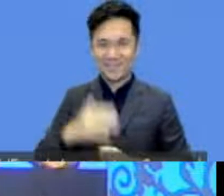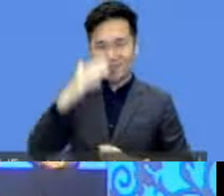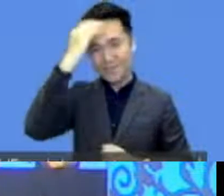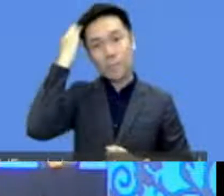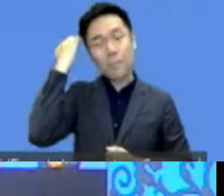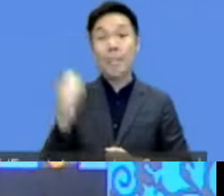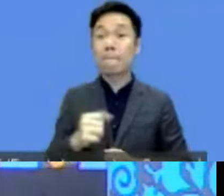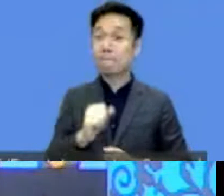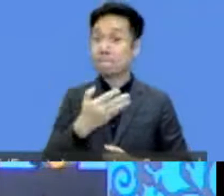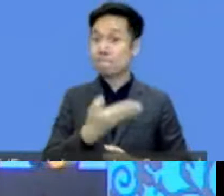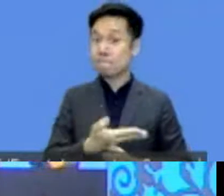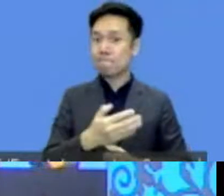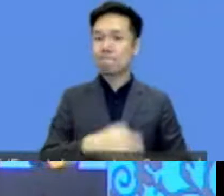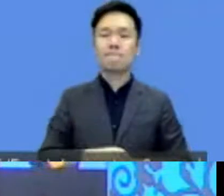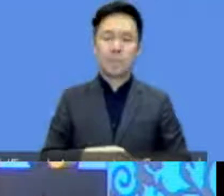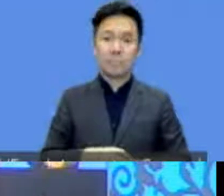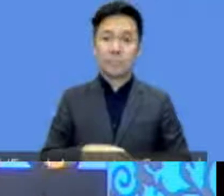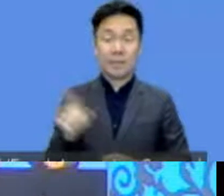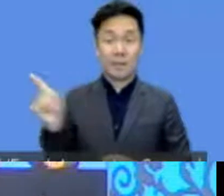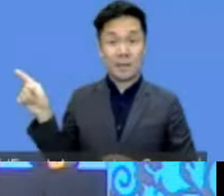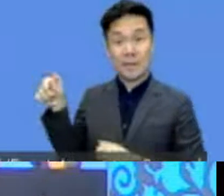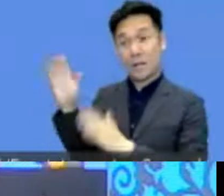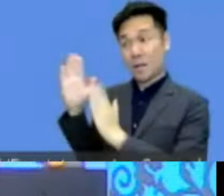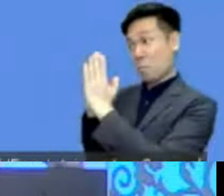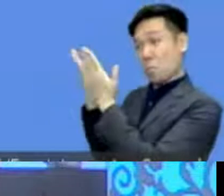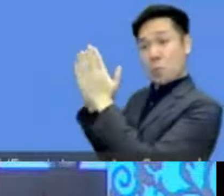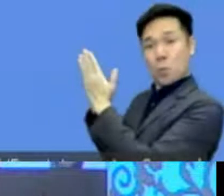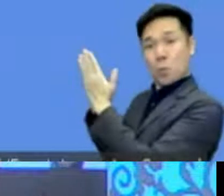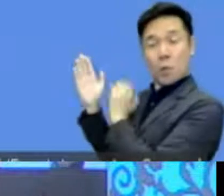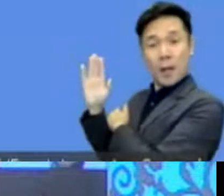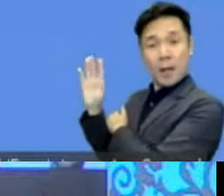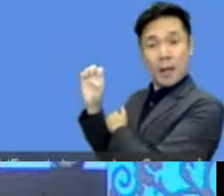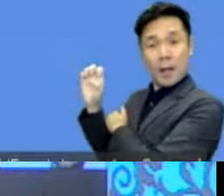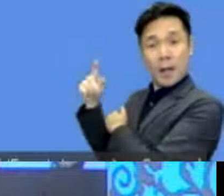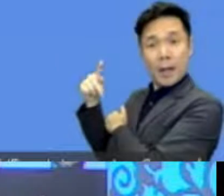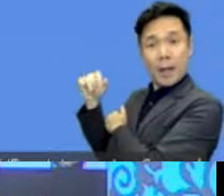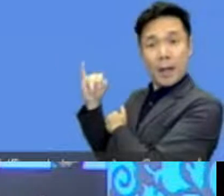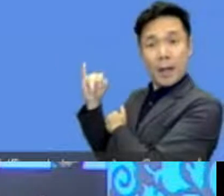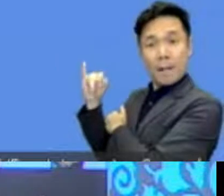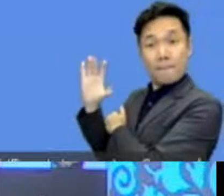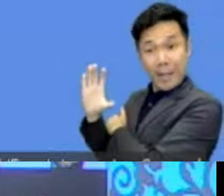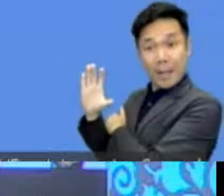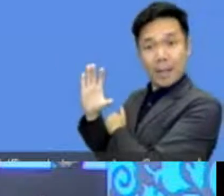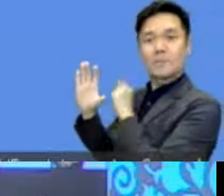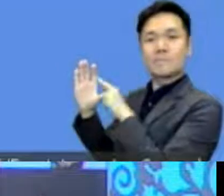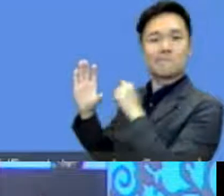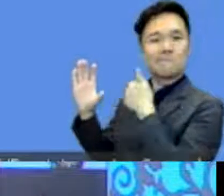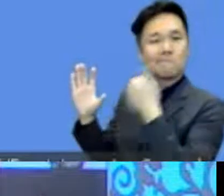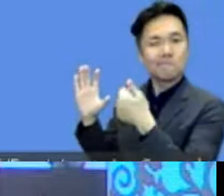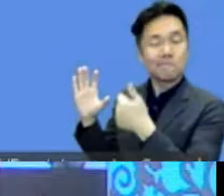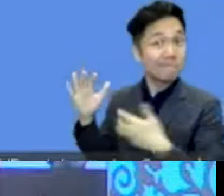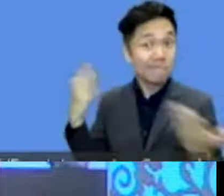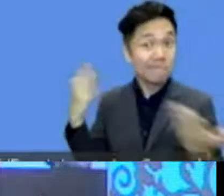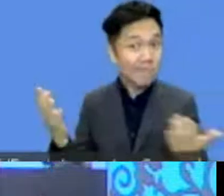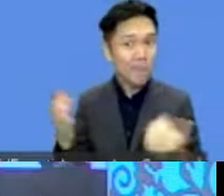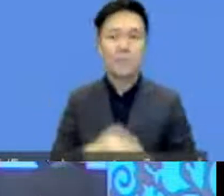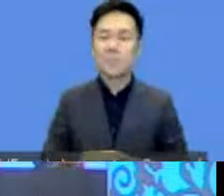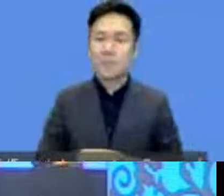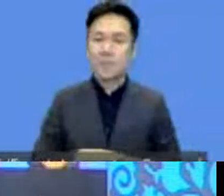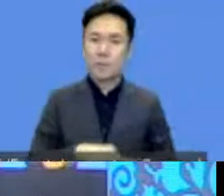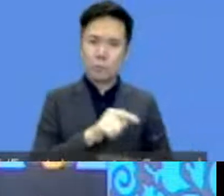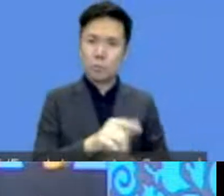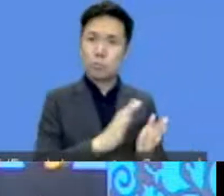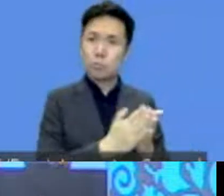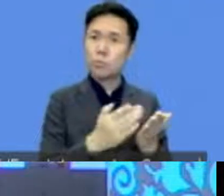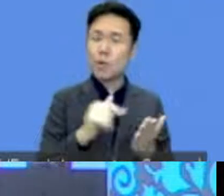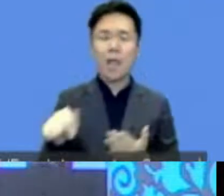One of the things I liked about the Epic School collection and the students loved was because they had read to me